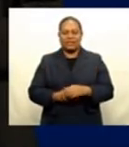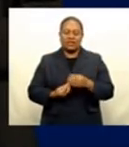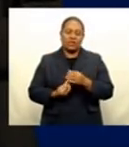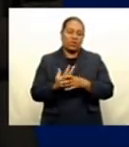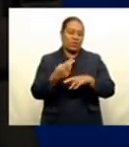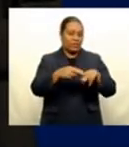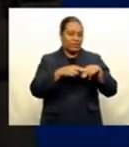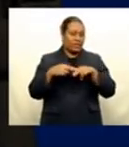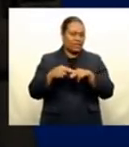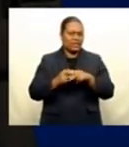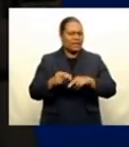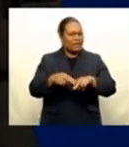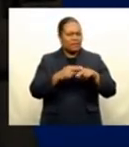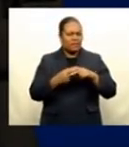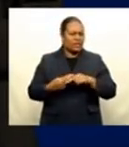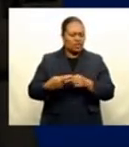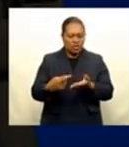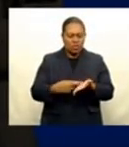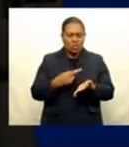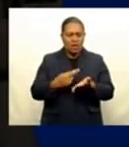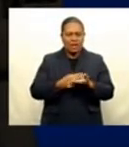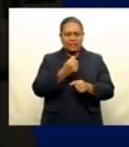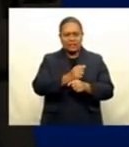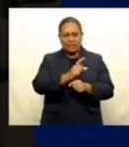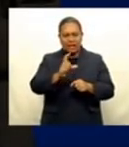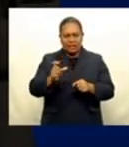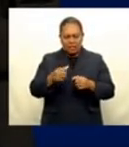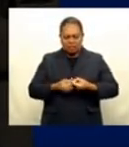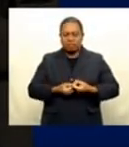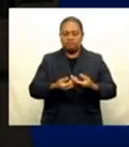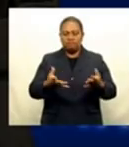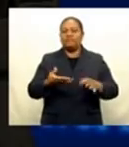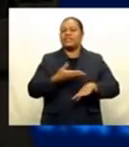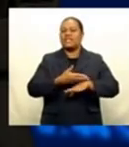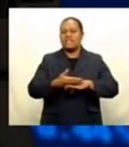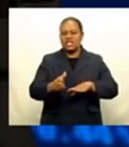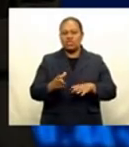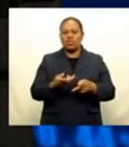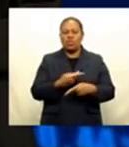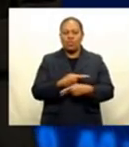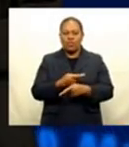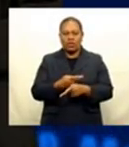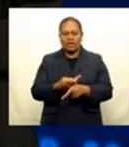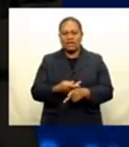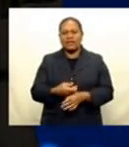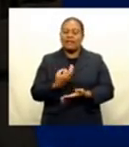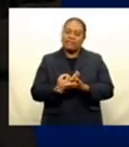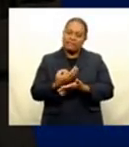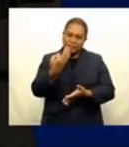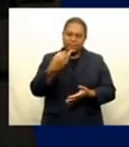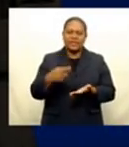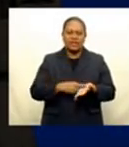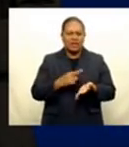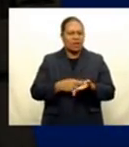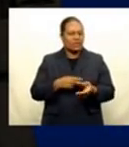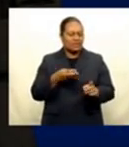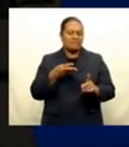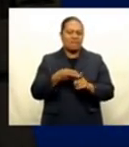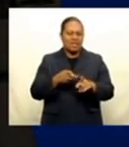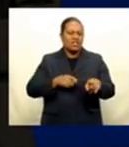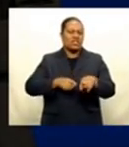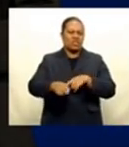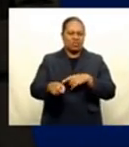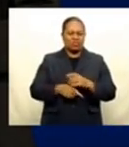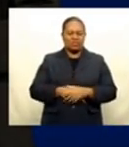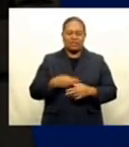Fiji tonight, Fiji Rice Limited is set to release its newest product, rice flour, a basic food item previously used in many